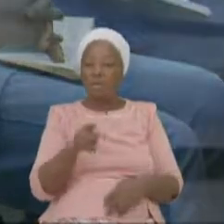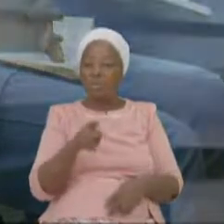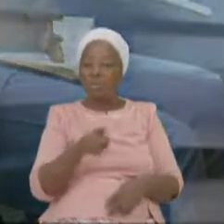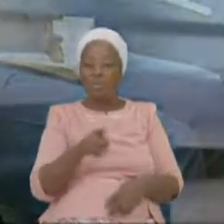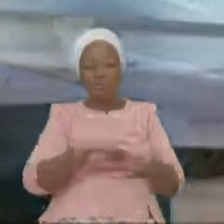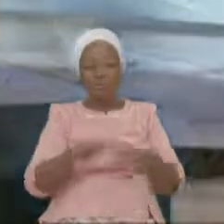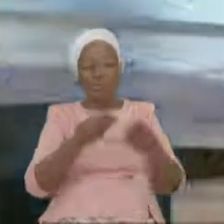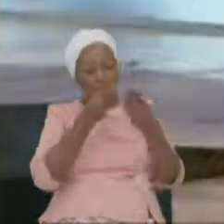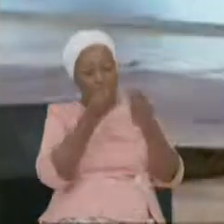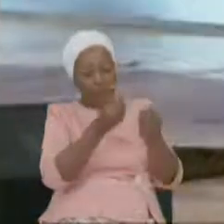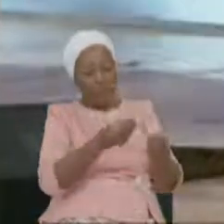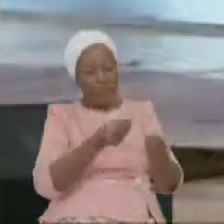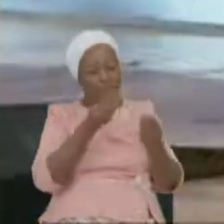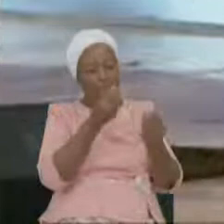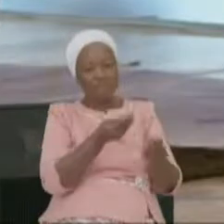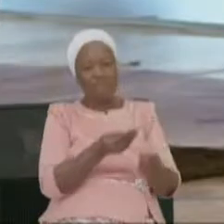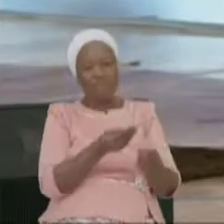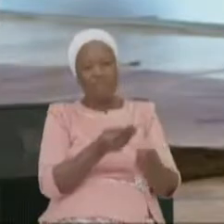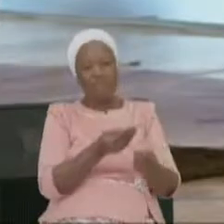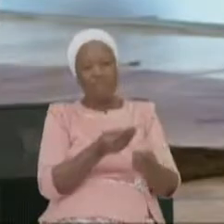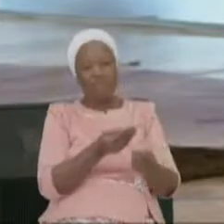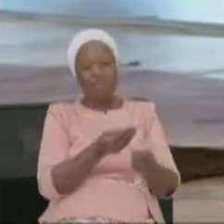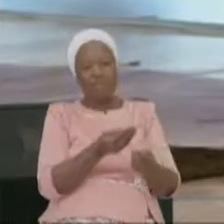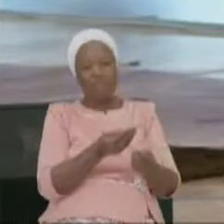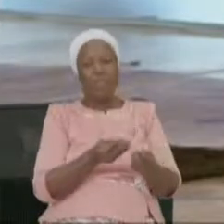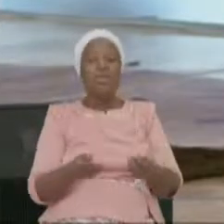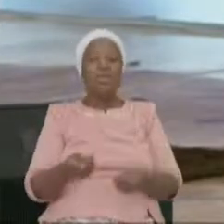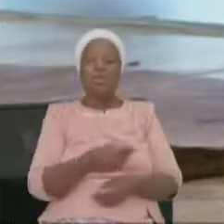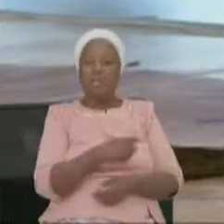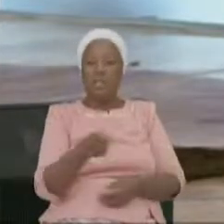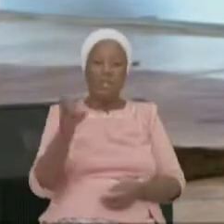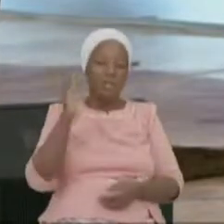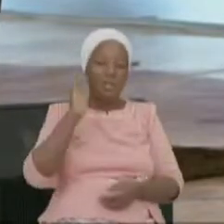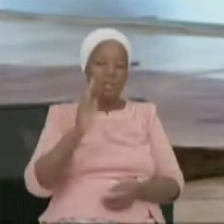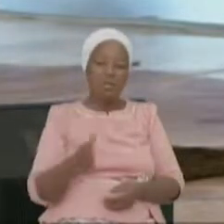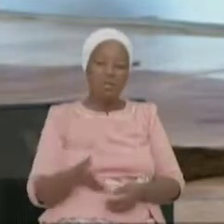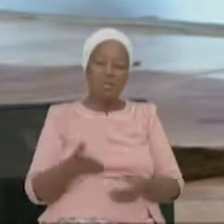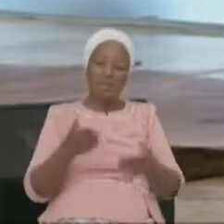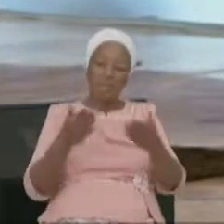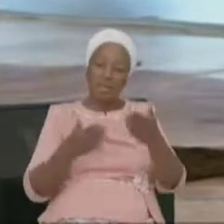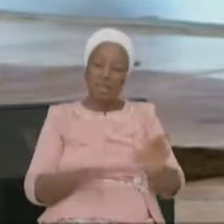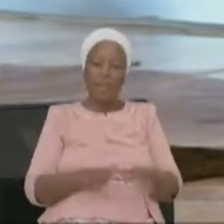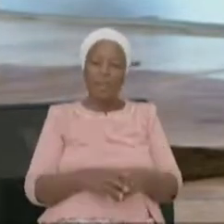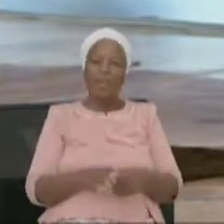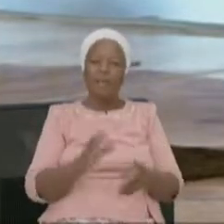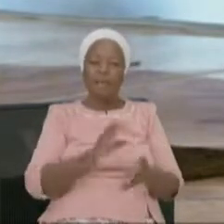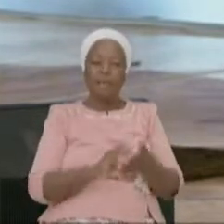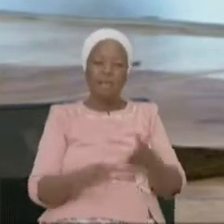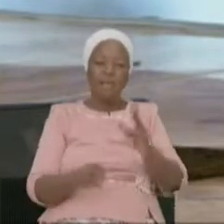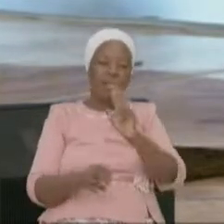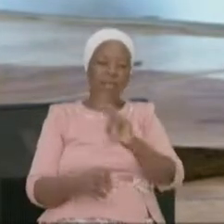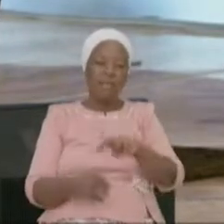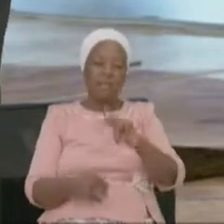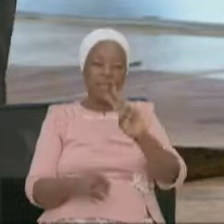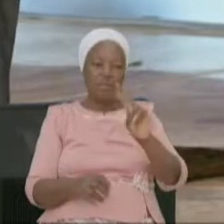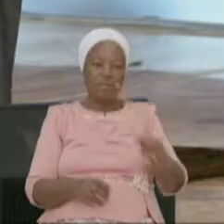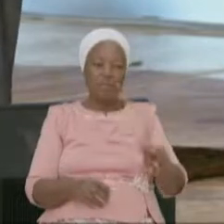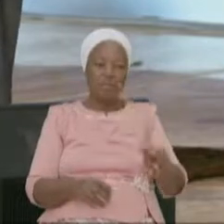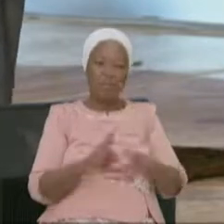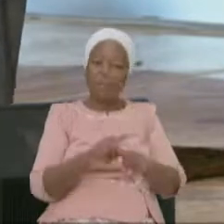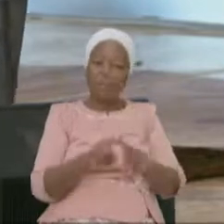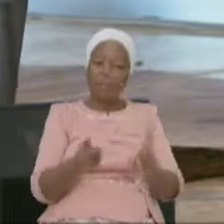feed them. They will die. Look at verse 22. It says,